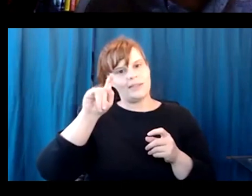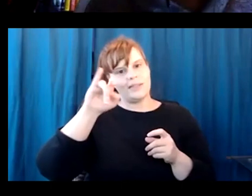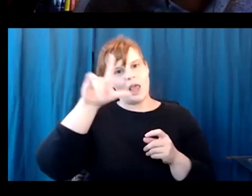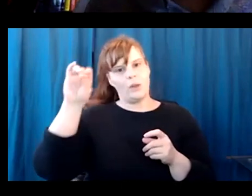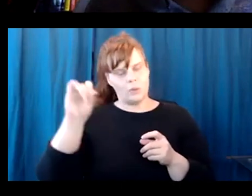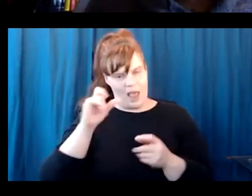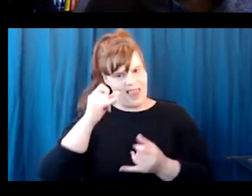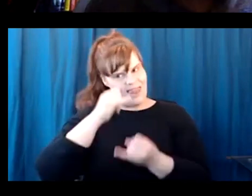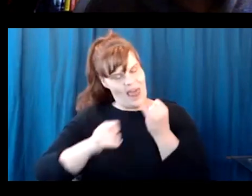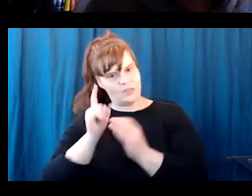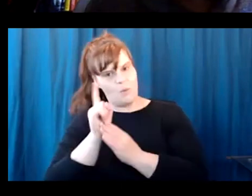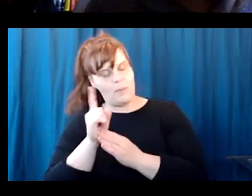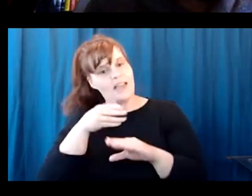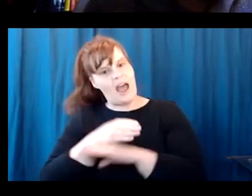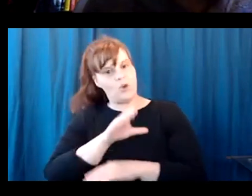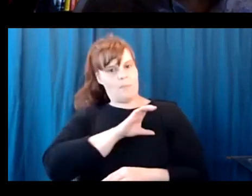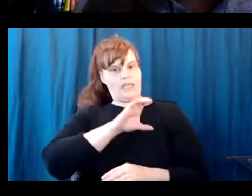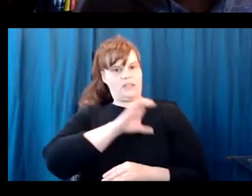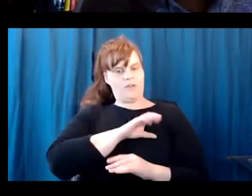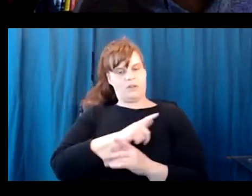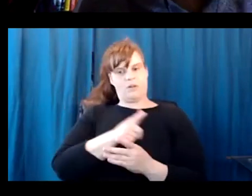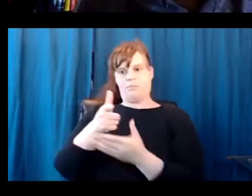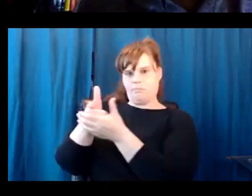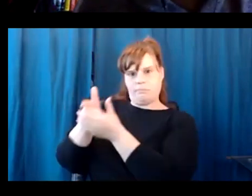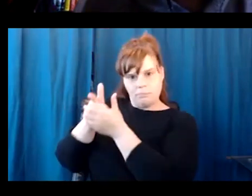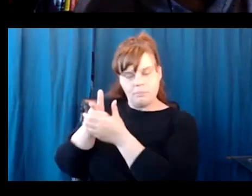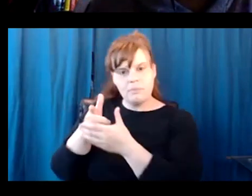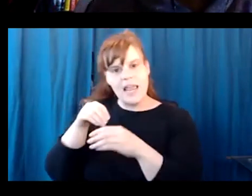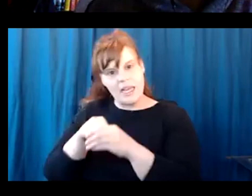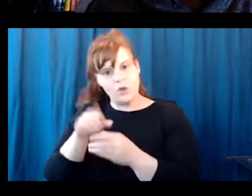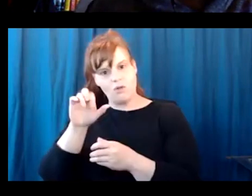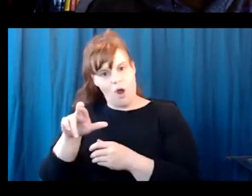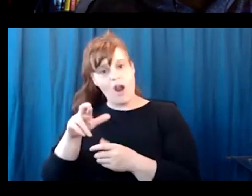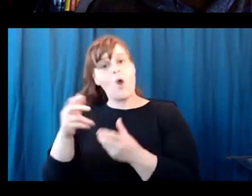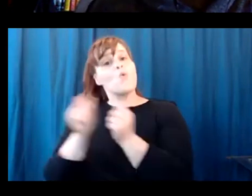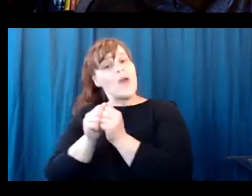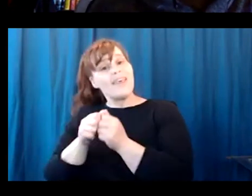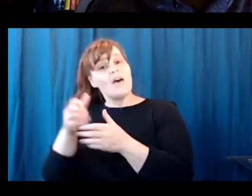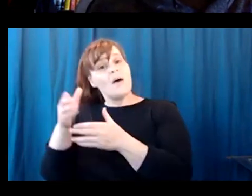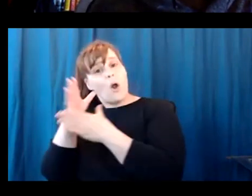had fired his gun into the car carrying his partner and child.